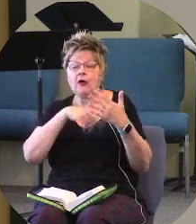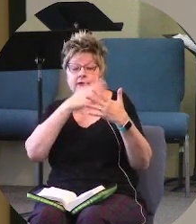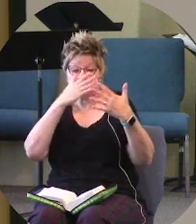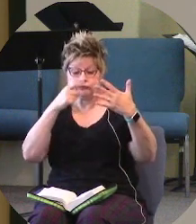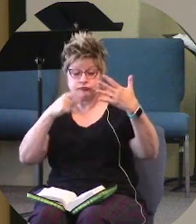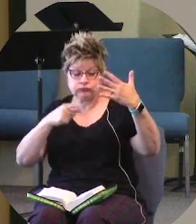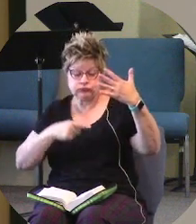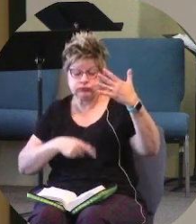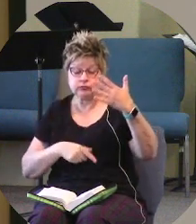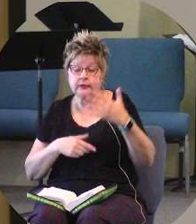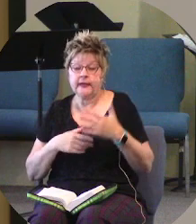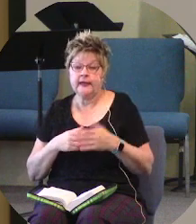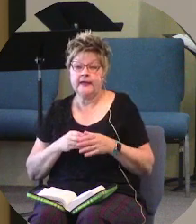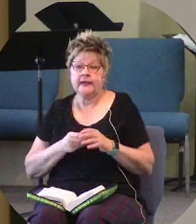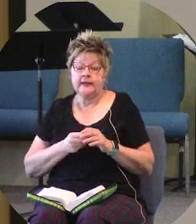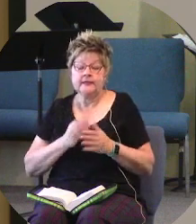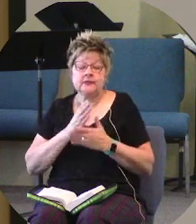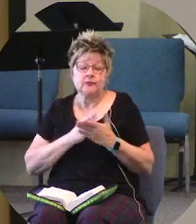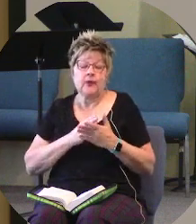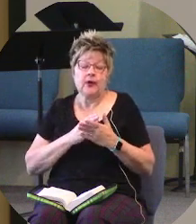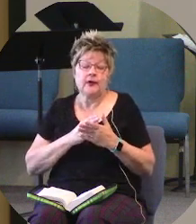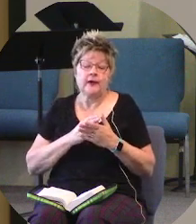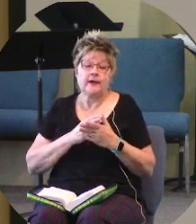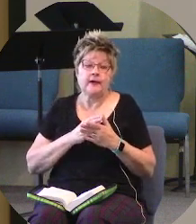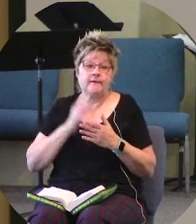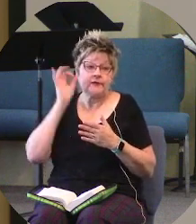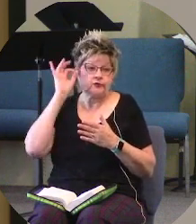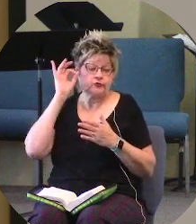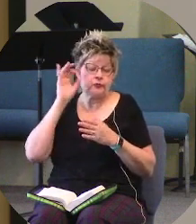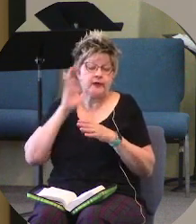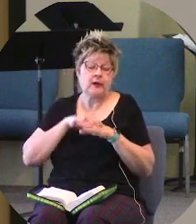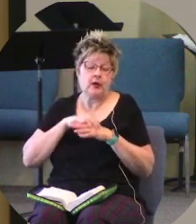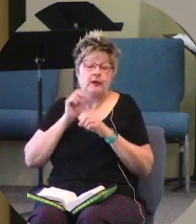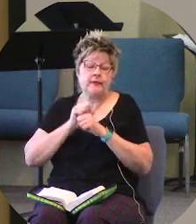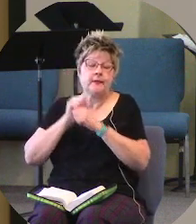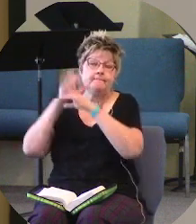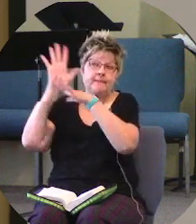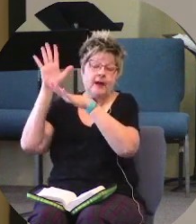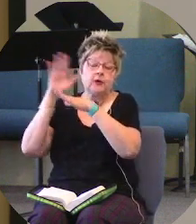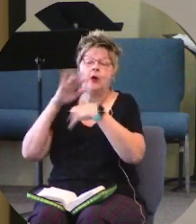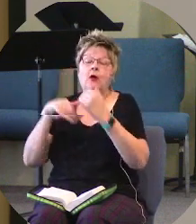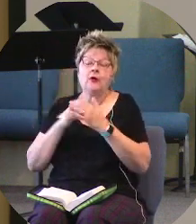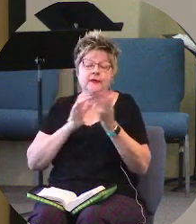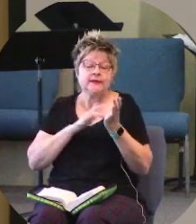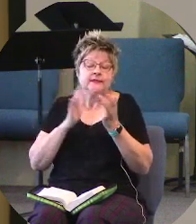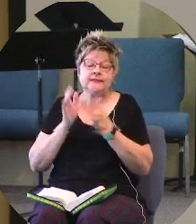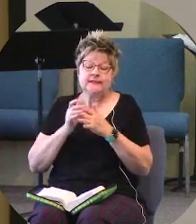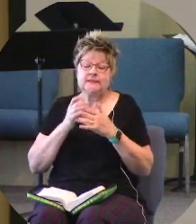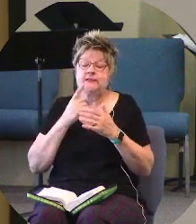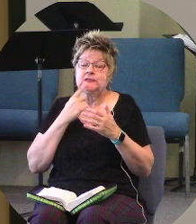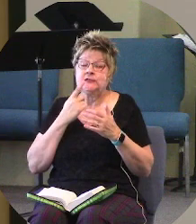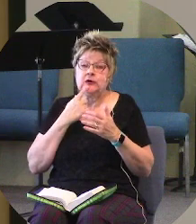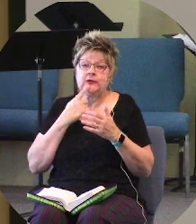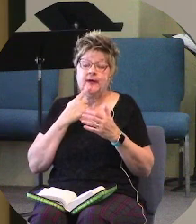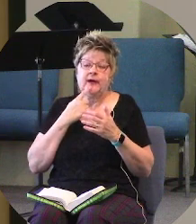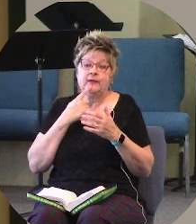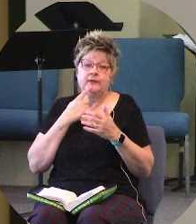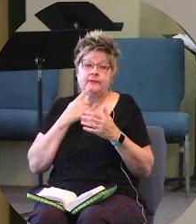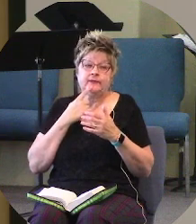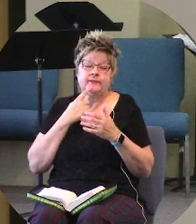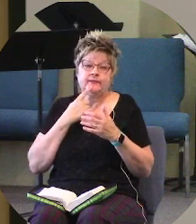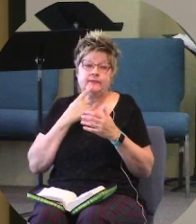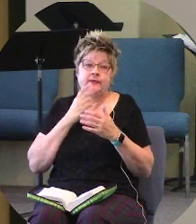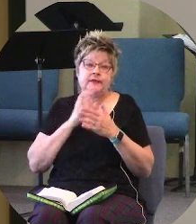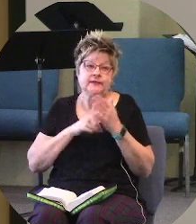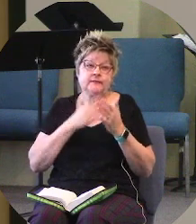back, this is part of the Sermon on the Mount. So he's talking about all that Jesus has talked about in the Sermon on the Mount,